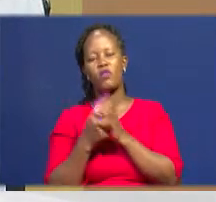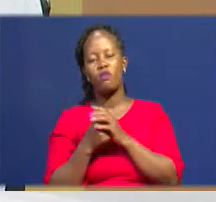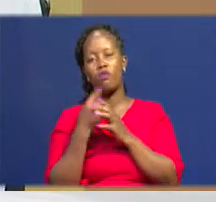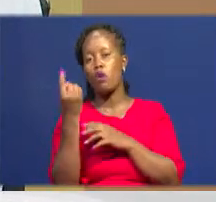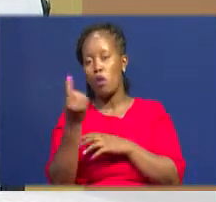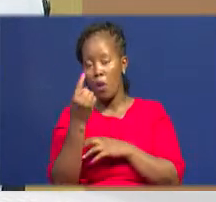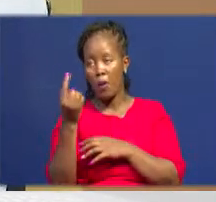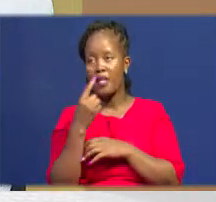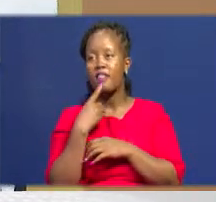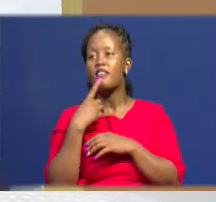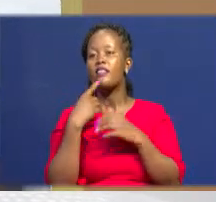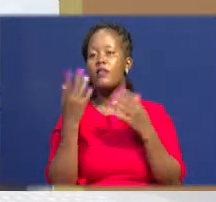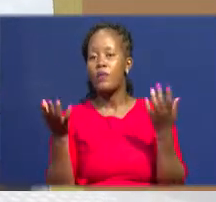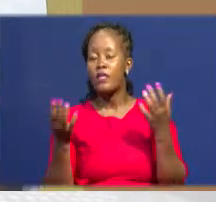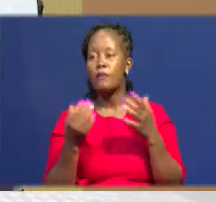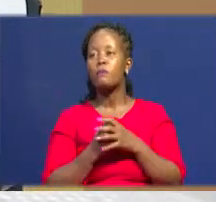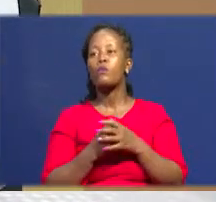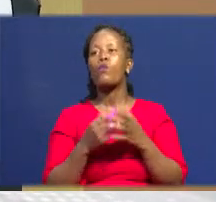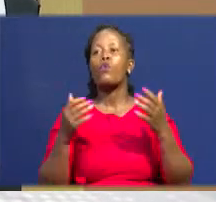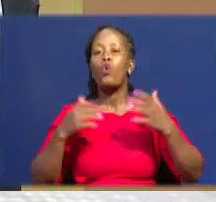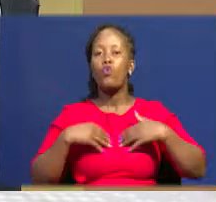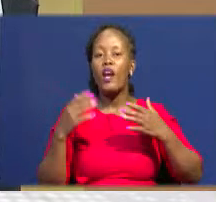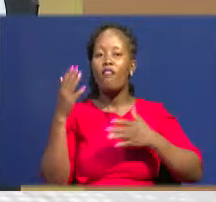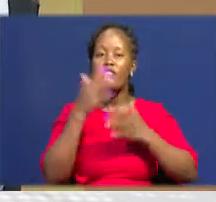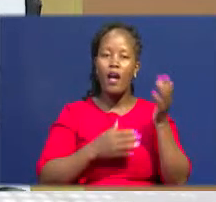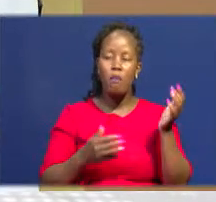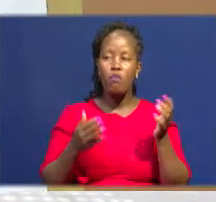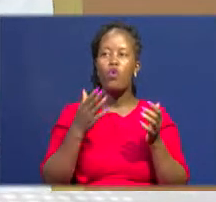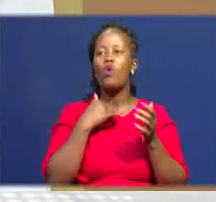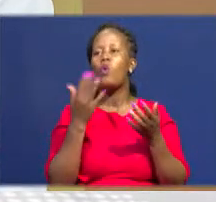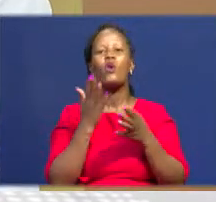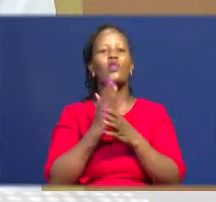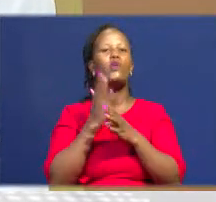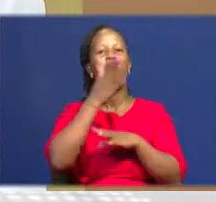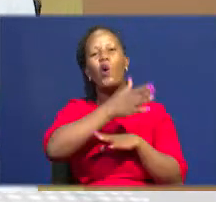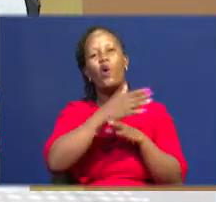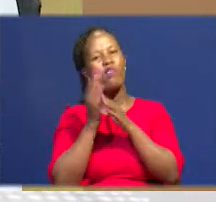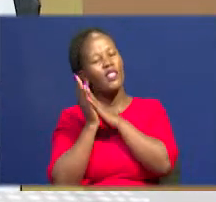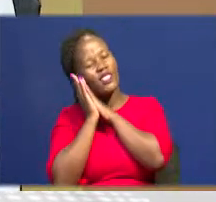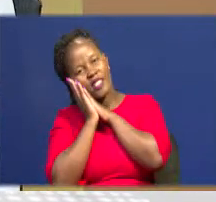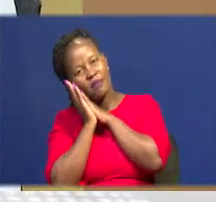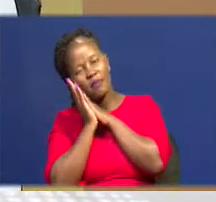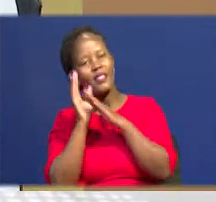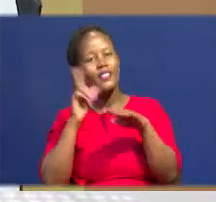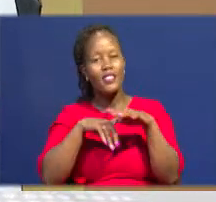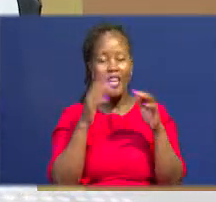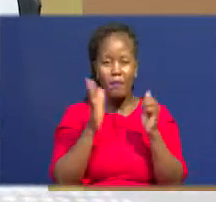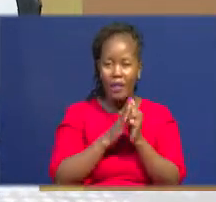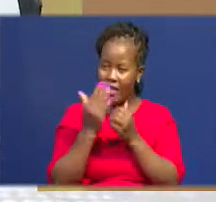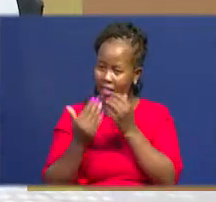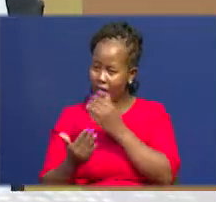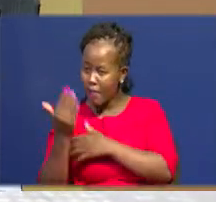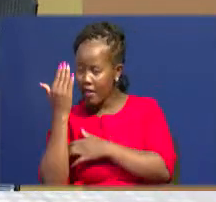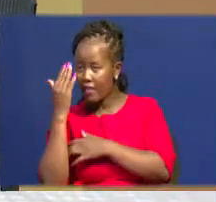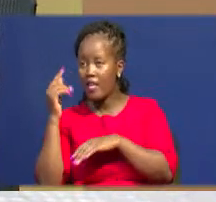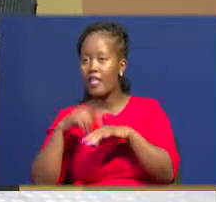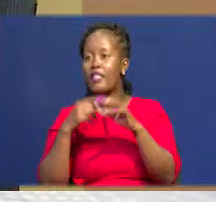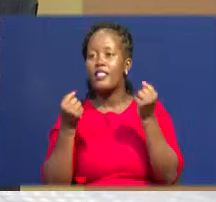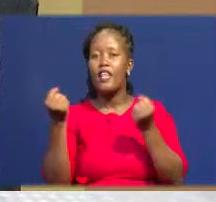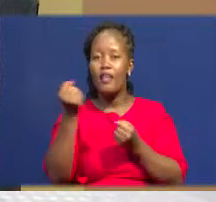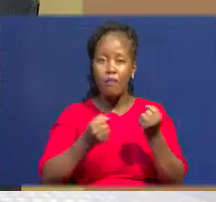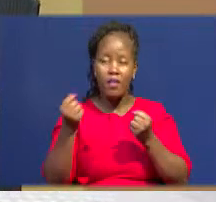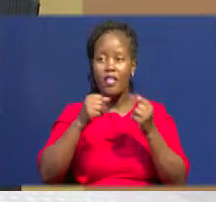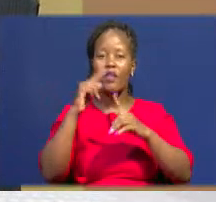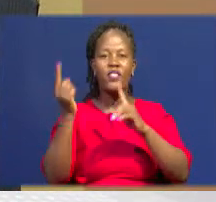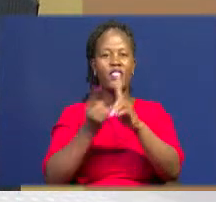Karibo was saying. The ones who want to oversleep, 9 o'clock, they want to force themselves inside. Mm. Once the rally starts, that's